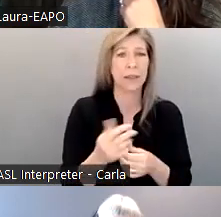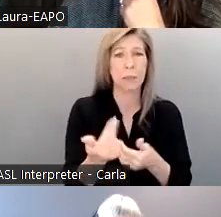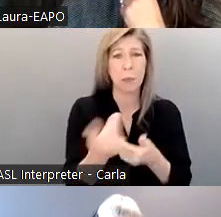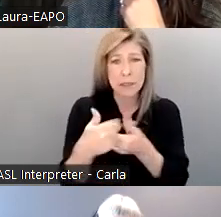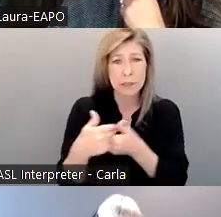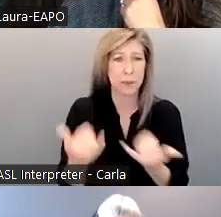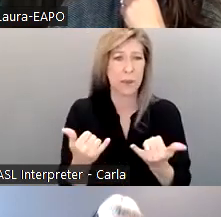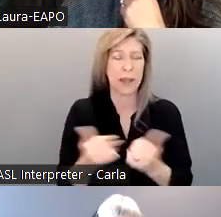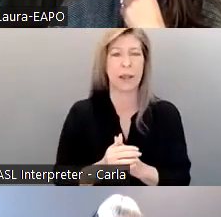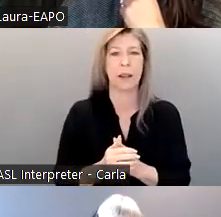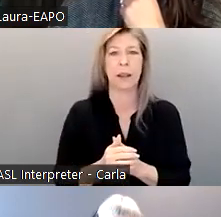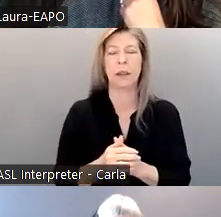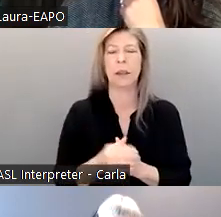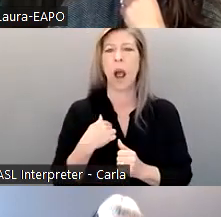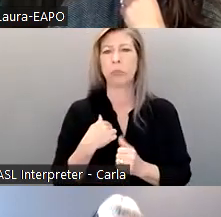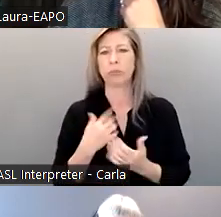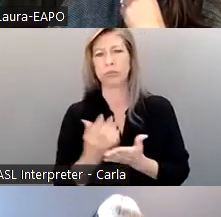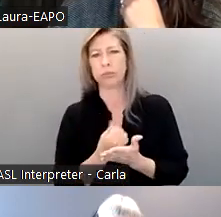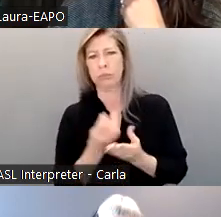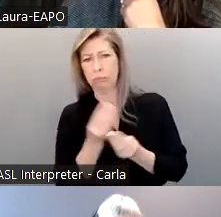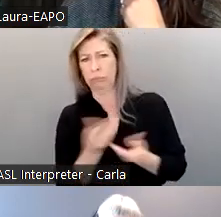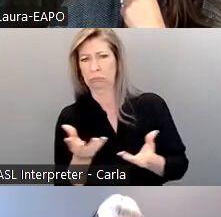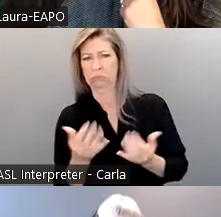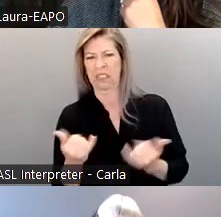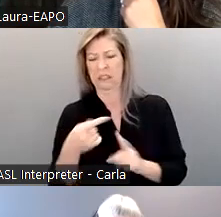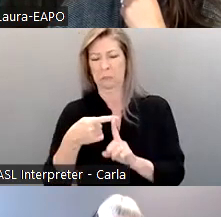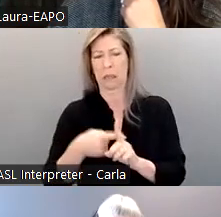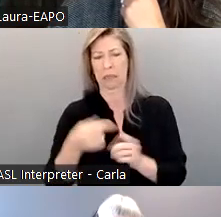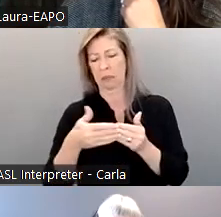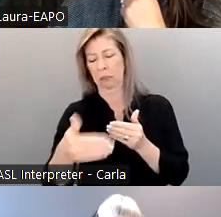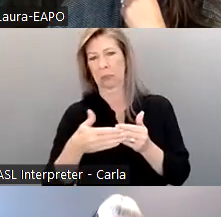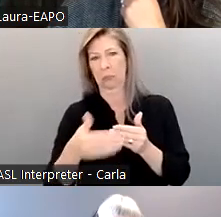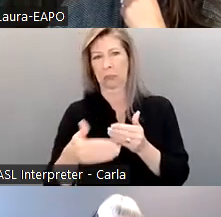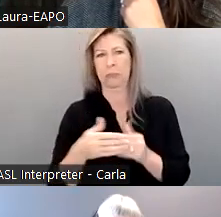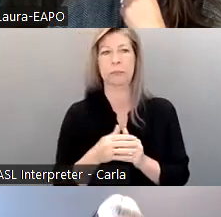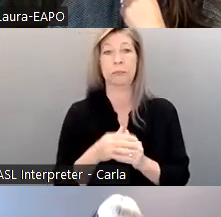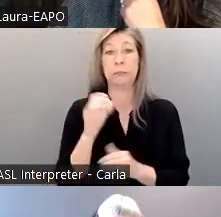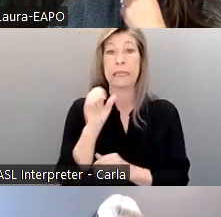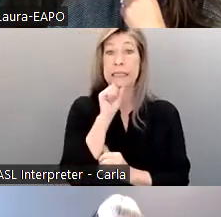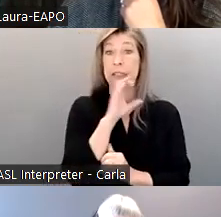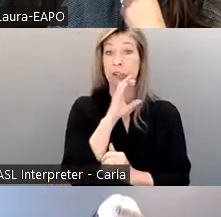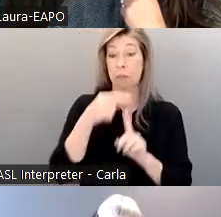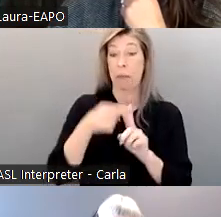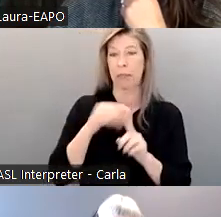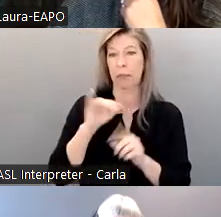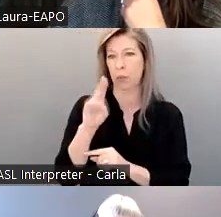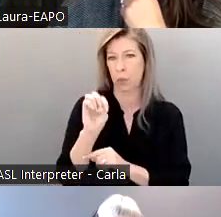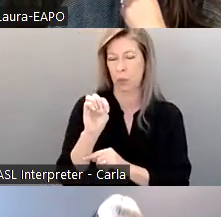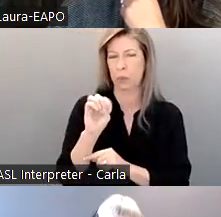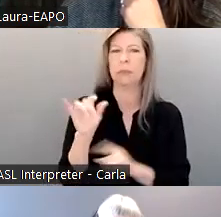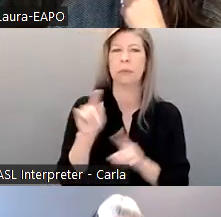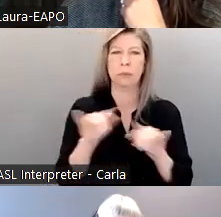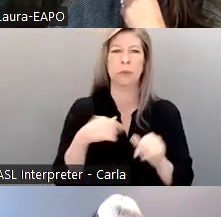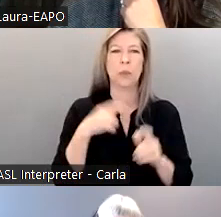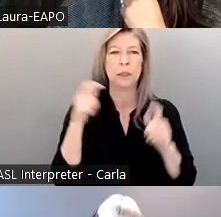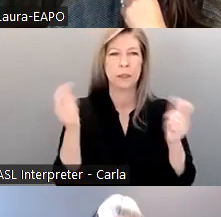couple things that are happening in the next month. So Seniors Month is in June, but we also celebrate World Elder Abuse Awareness Day